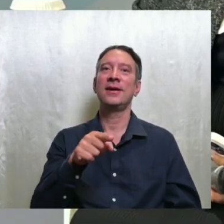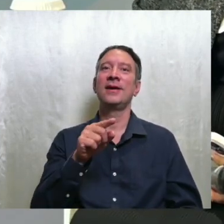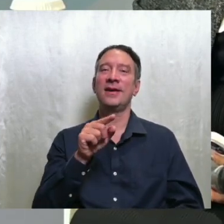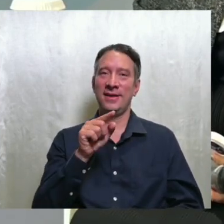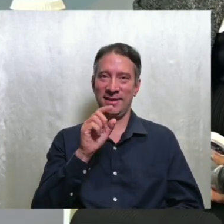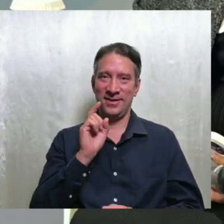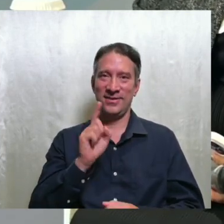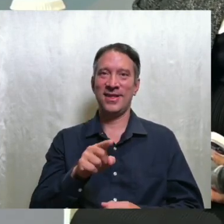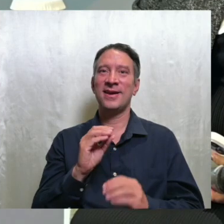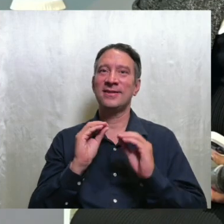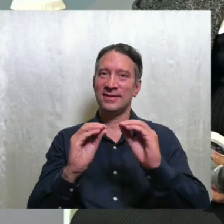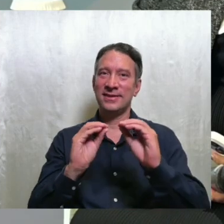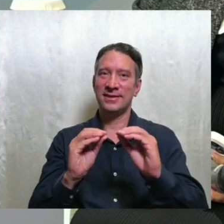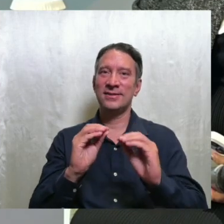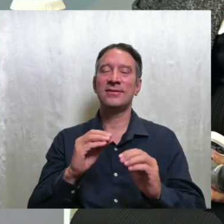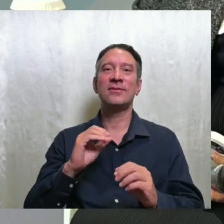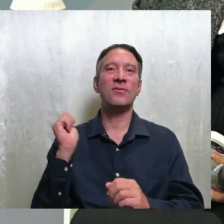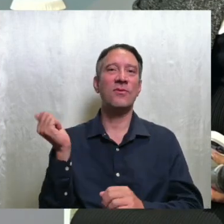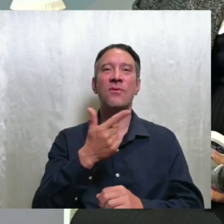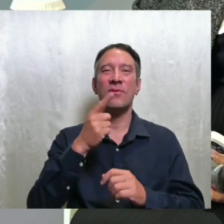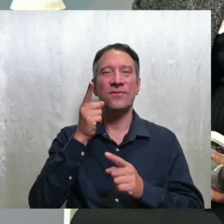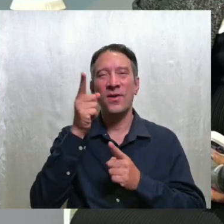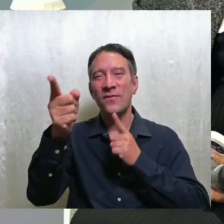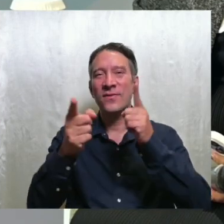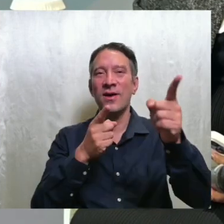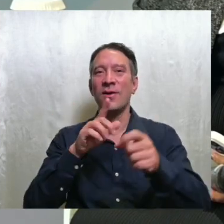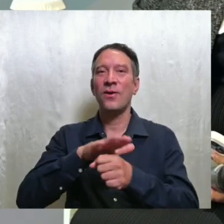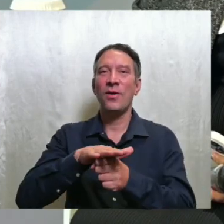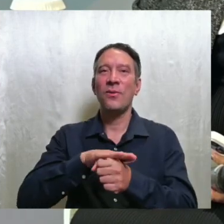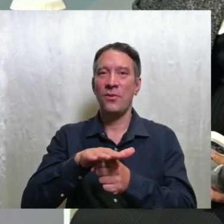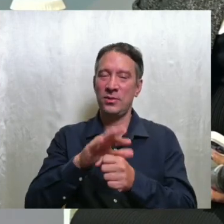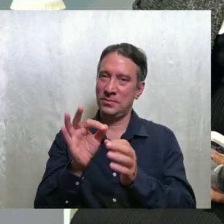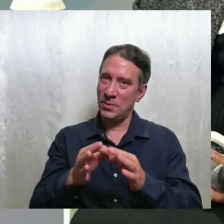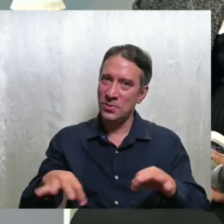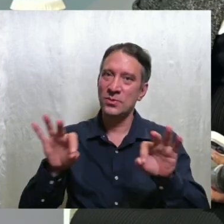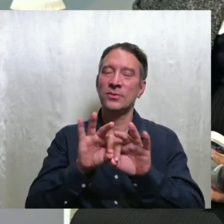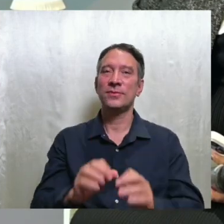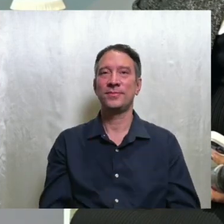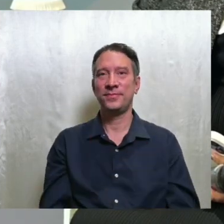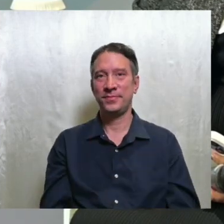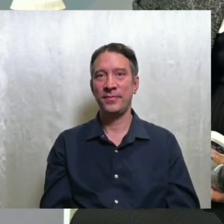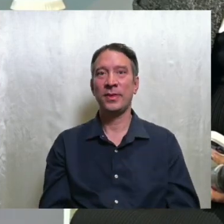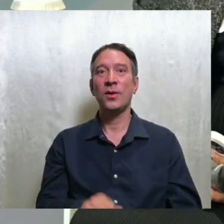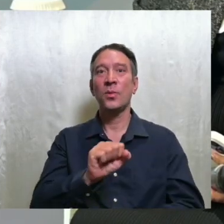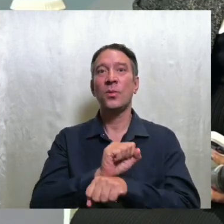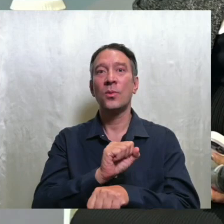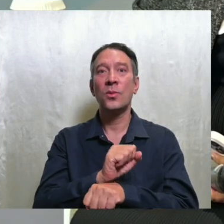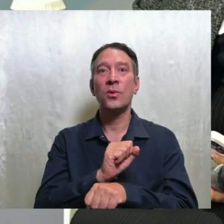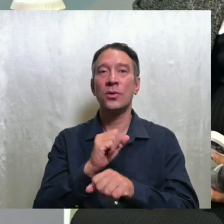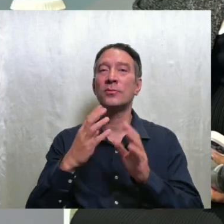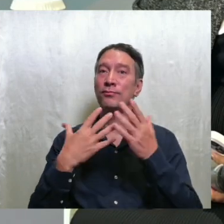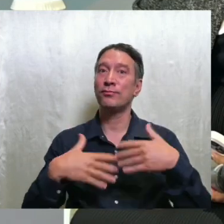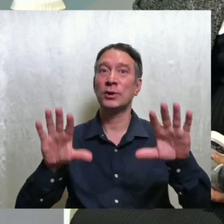Even I remember that we did some teachers training with teachers who are aged 40 plus. They